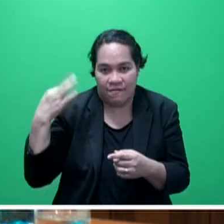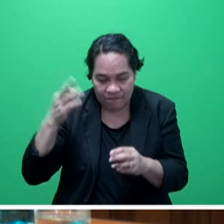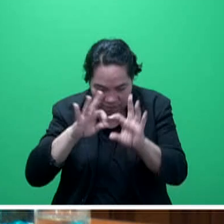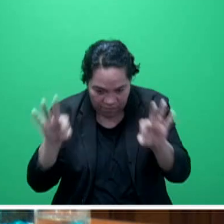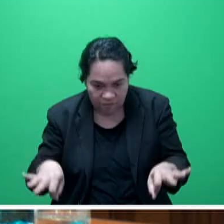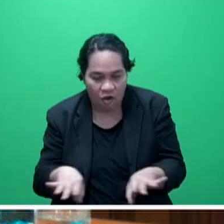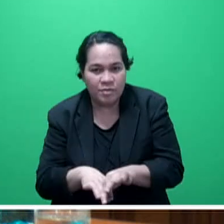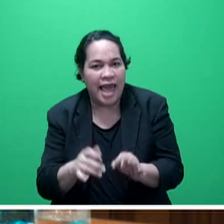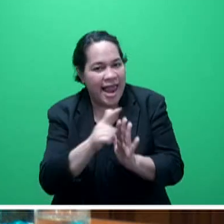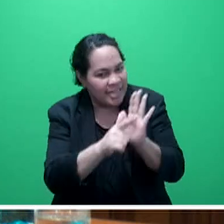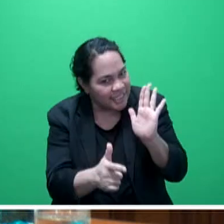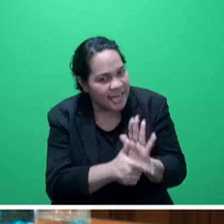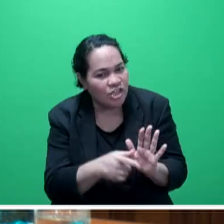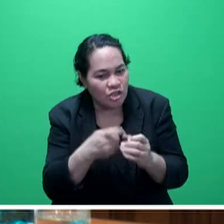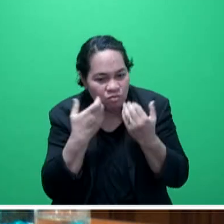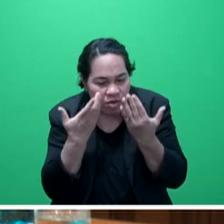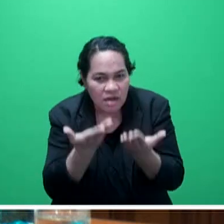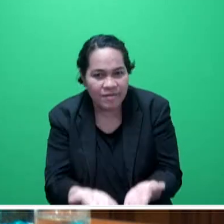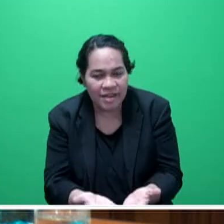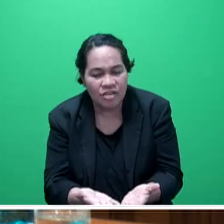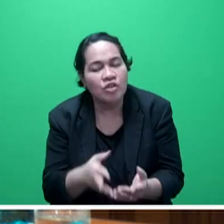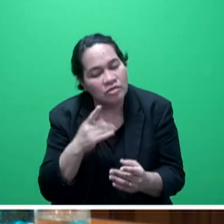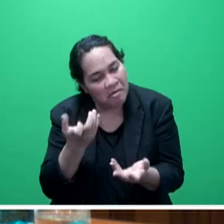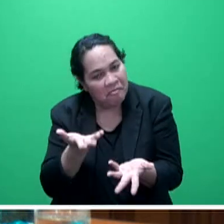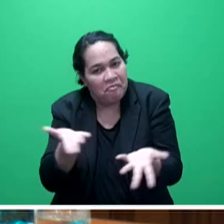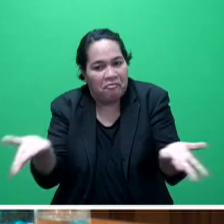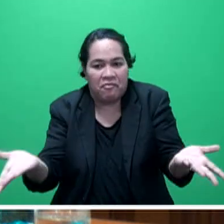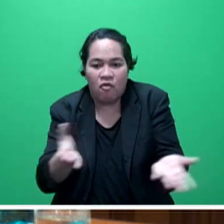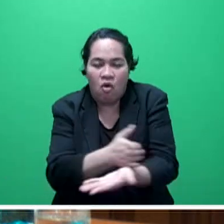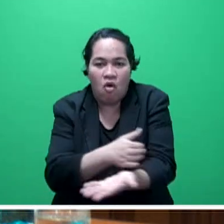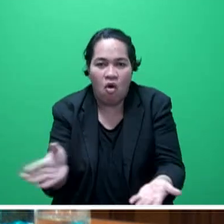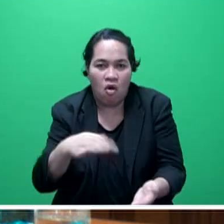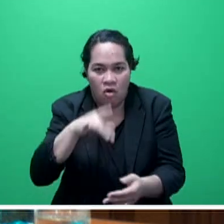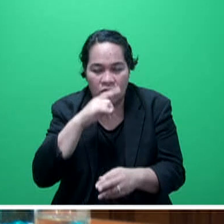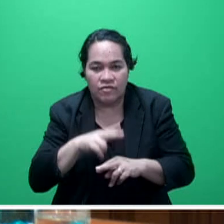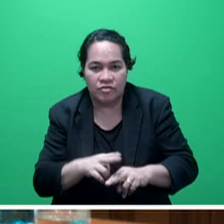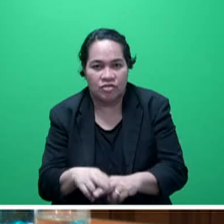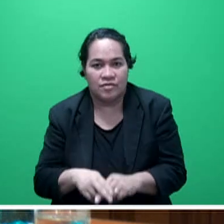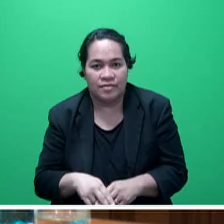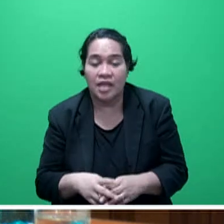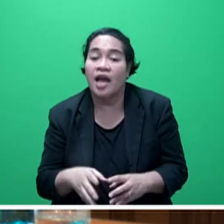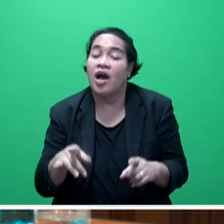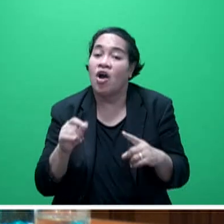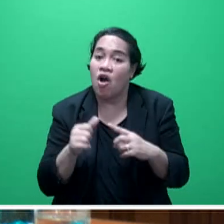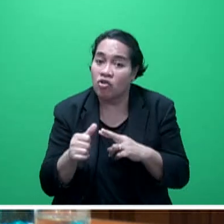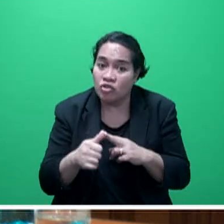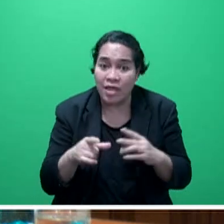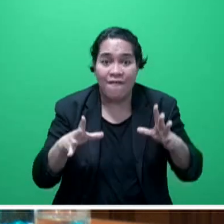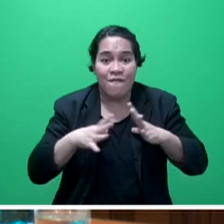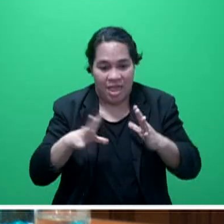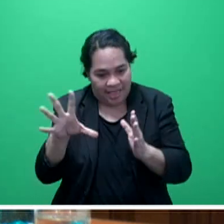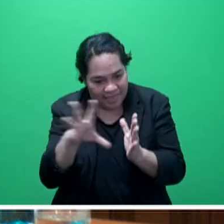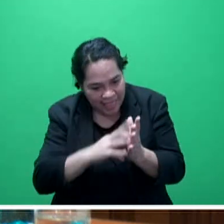and publications are now available to all Fijians. This also includes access to the free download